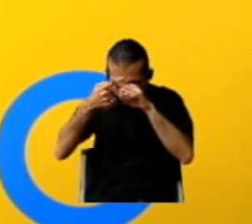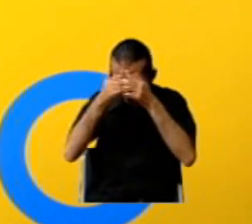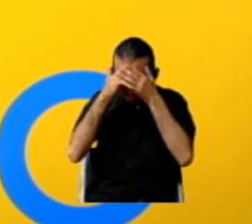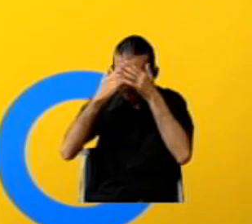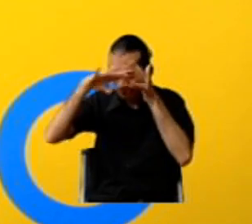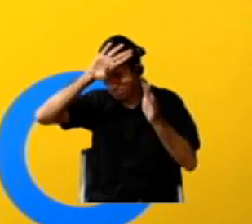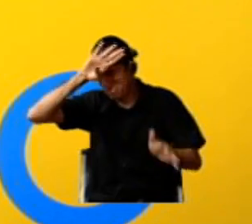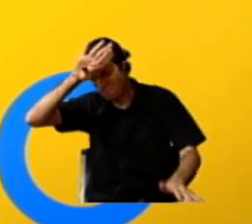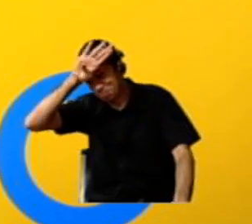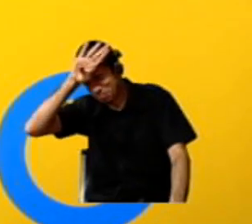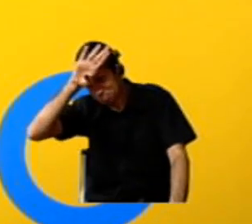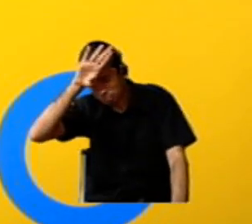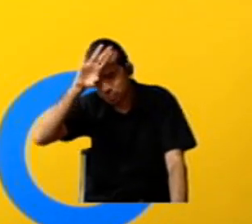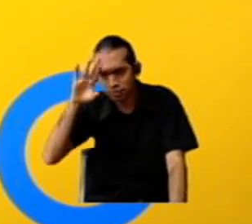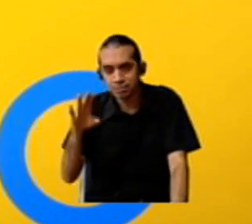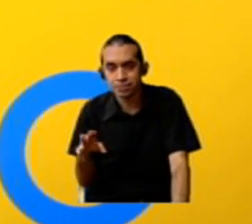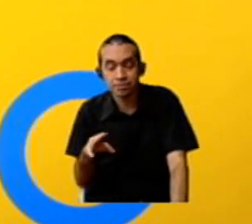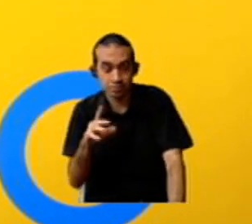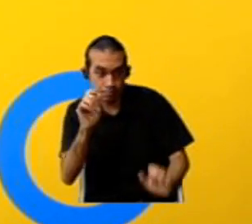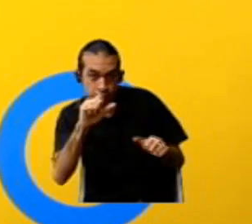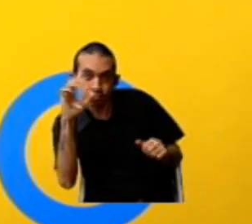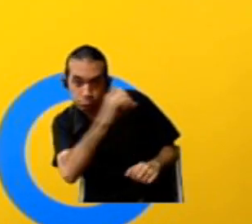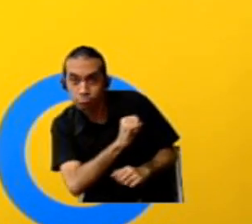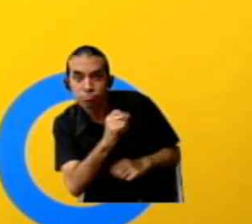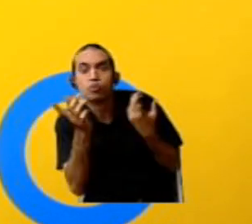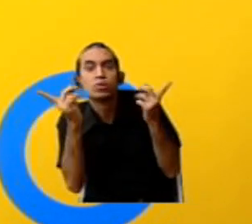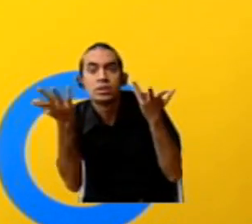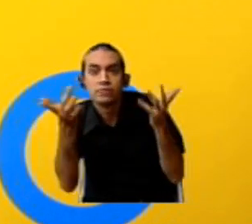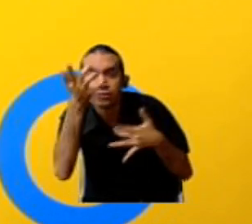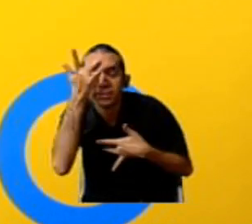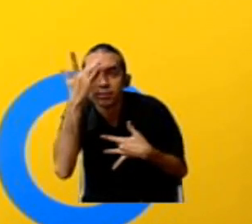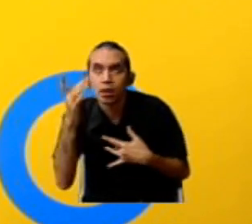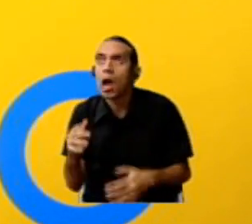fever. Charlie, can you guess the disease?